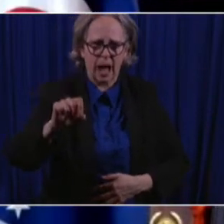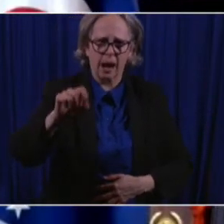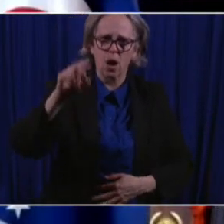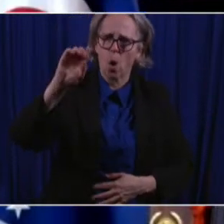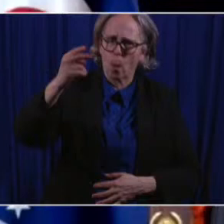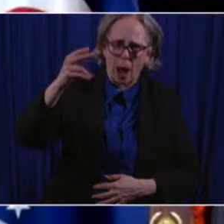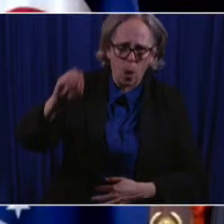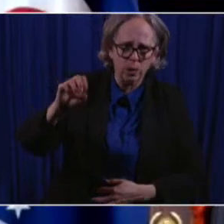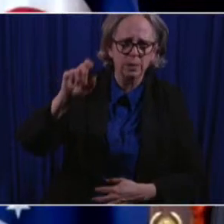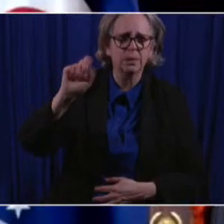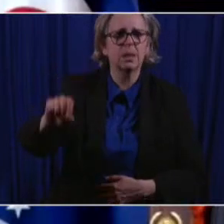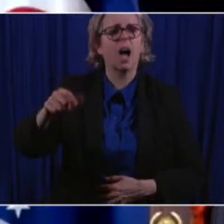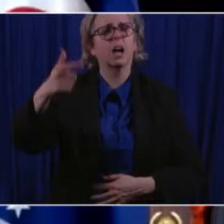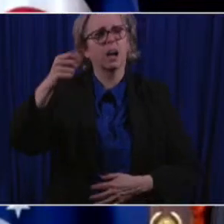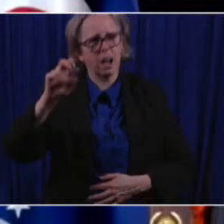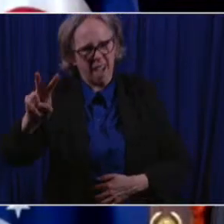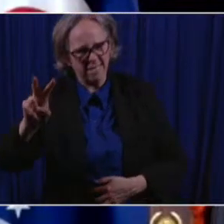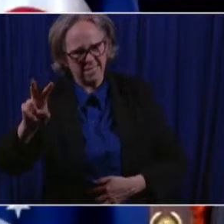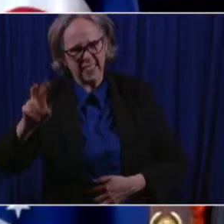ood.ohio.gov/inclusive employer toolkit.